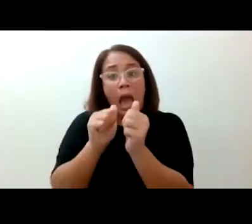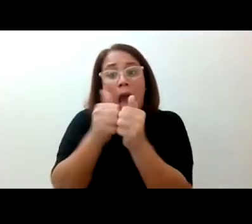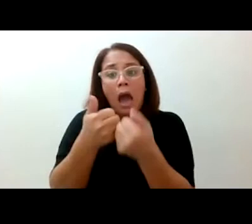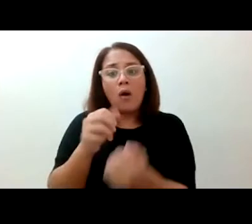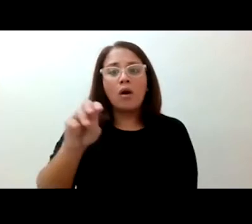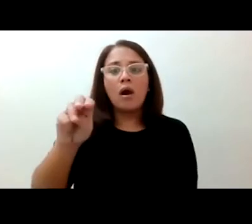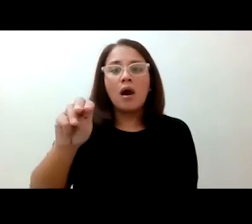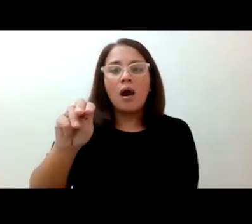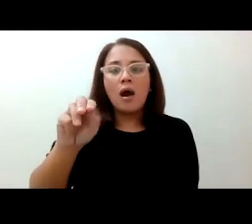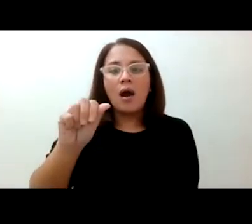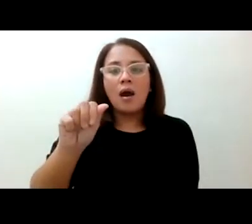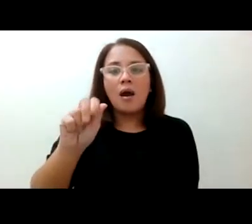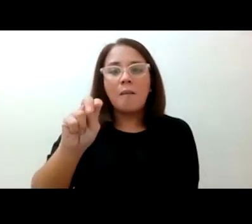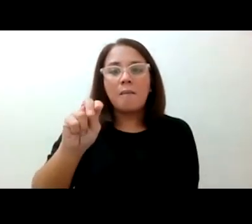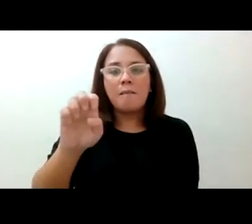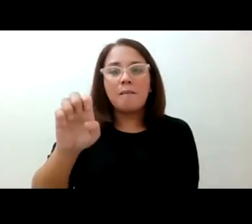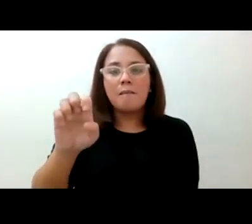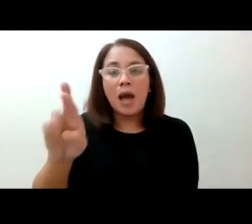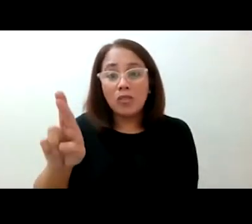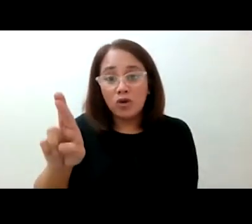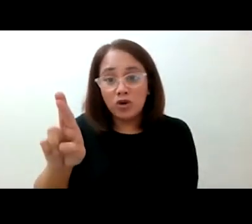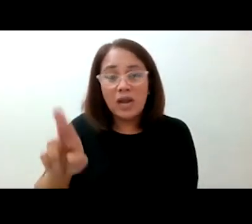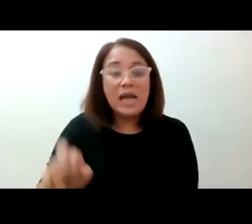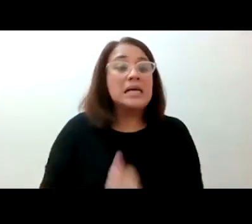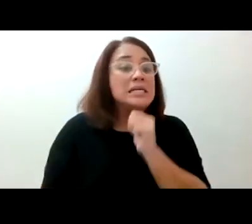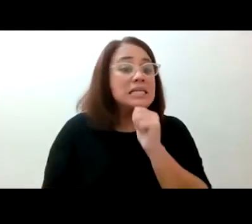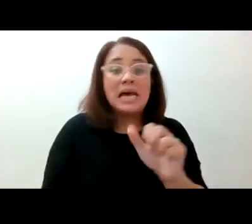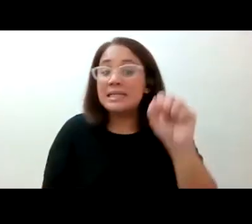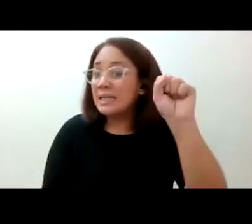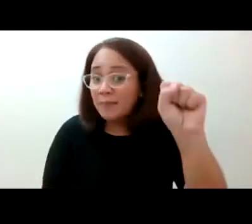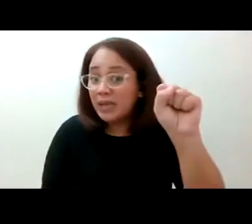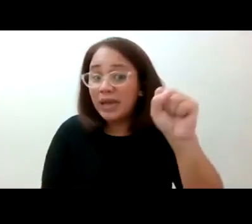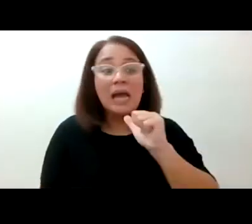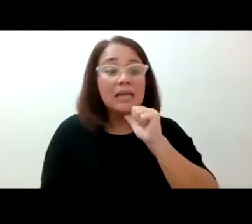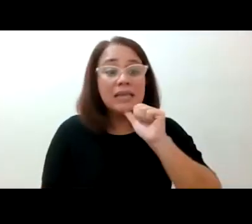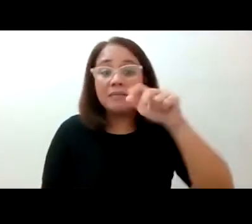a subject, it's not a predicate, it's not an object.